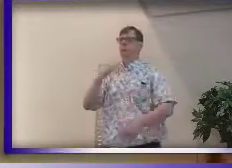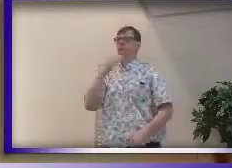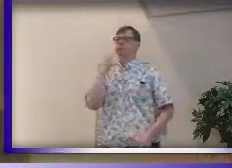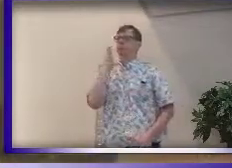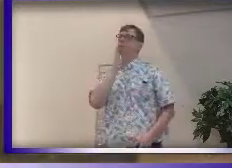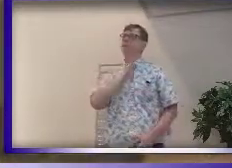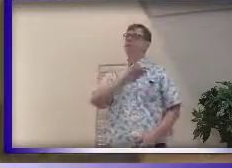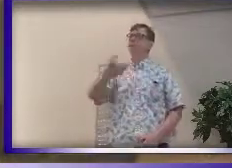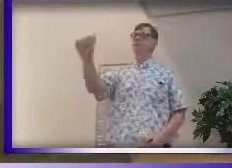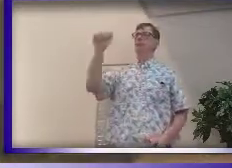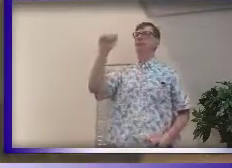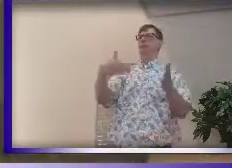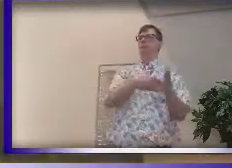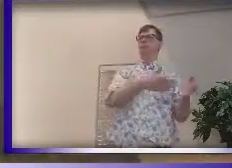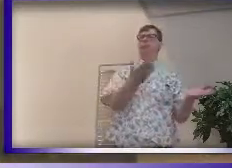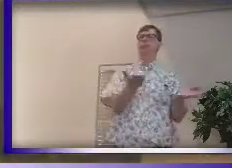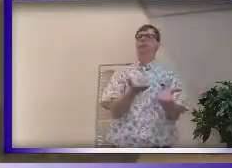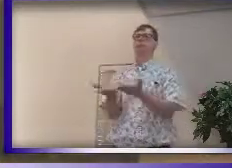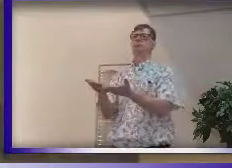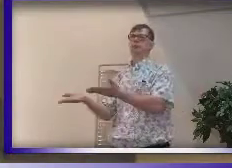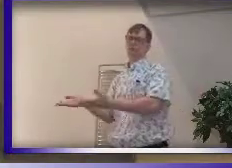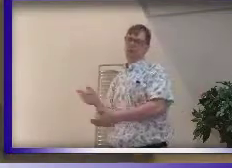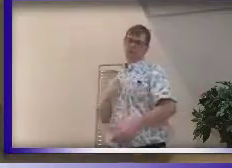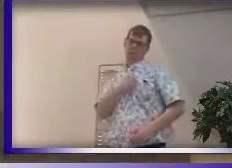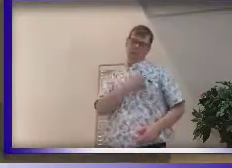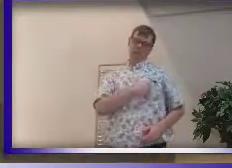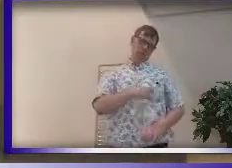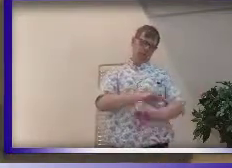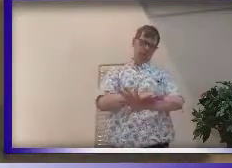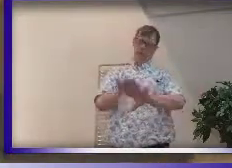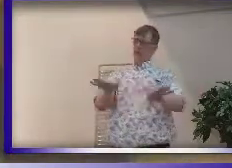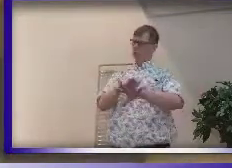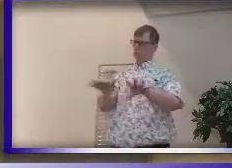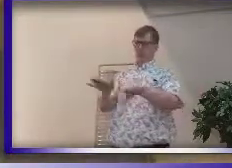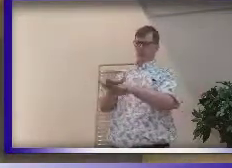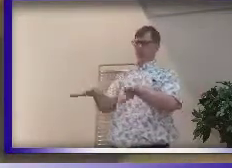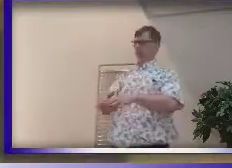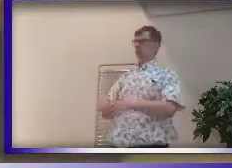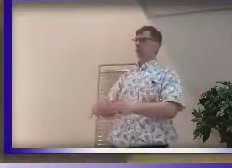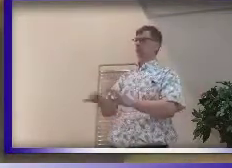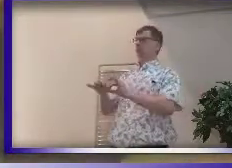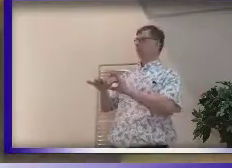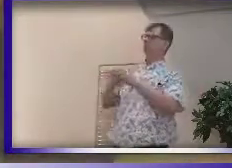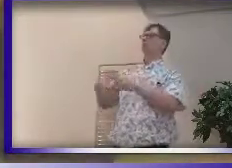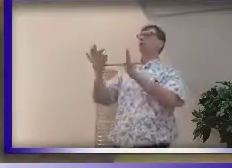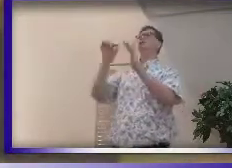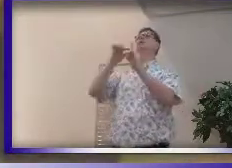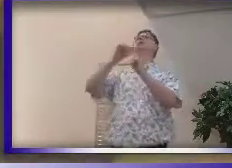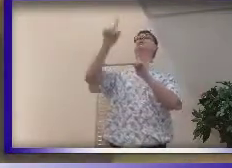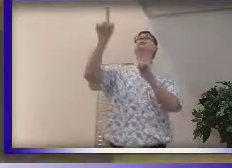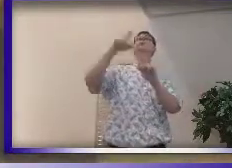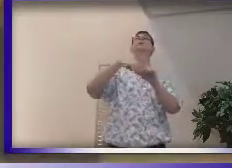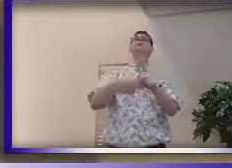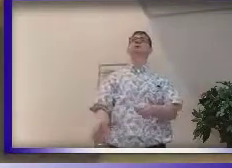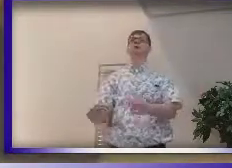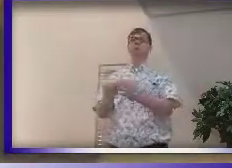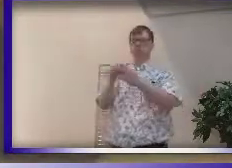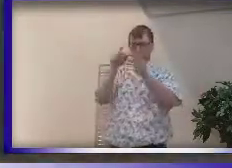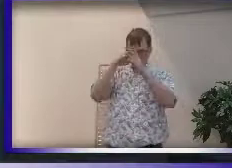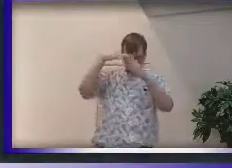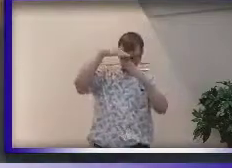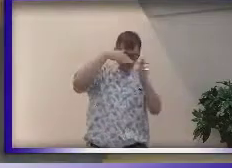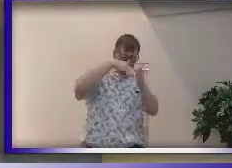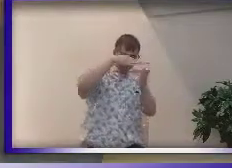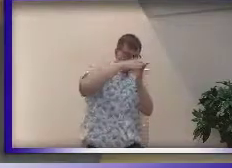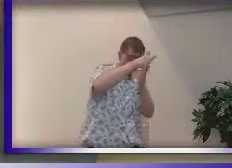missed your chance, because I can't come hunt you down, but I will try. So I'm going to go to prayer, because that's what we